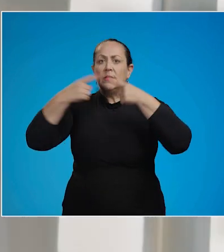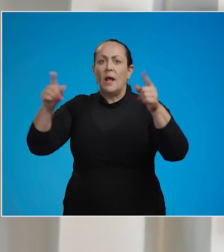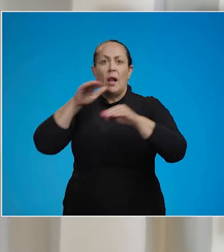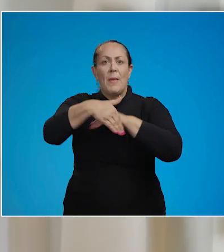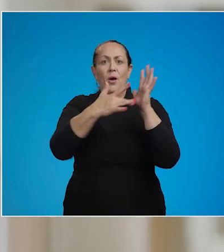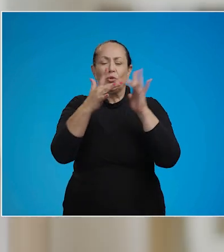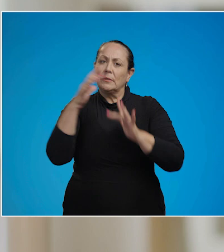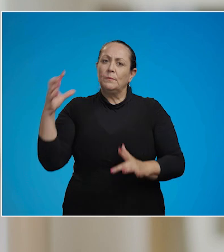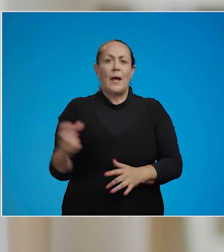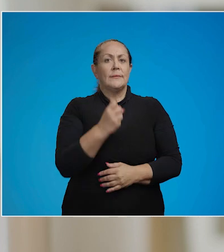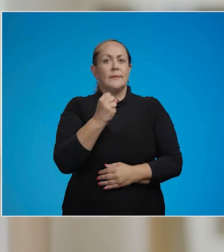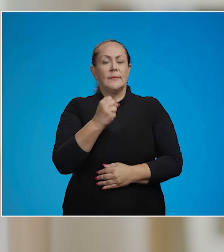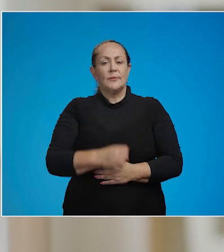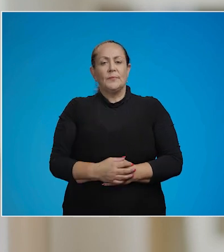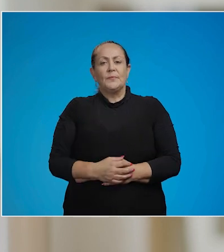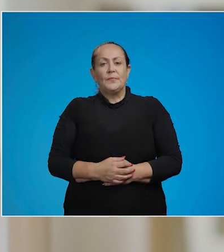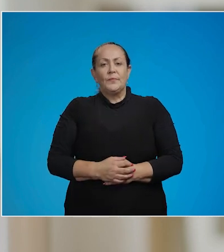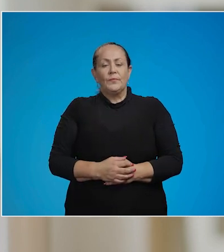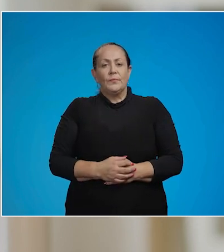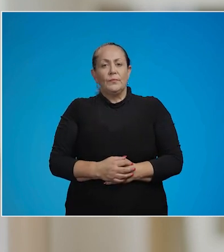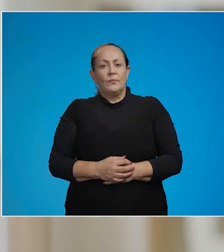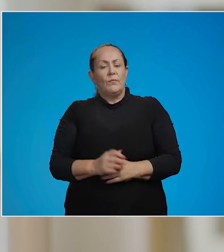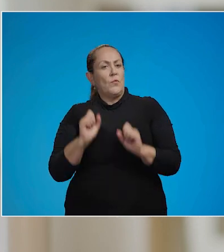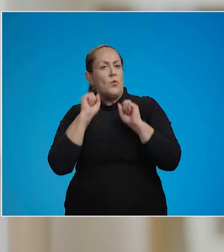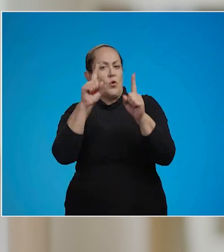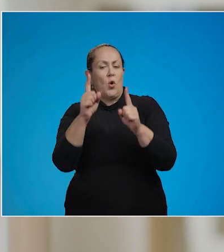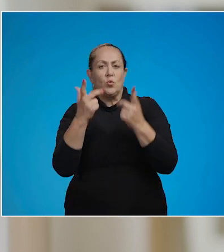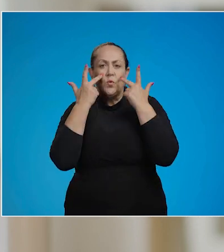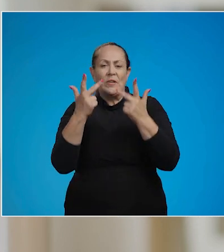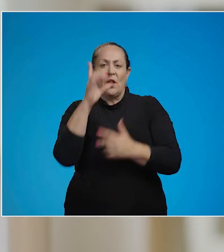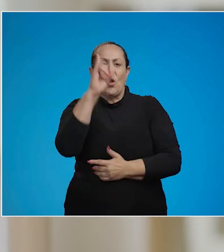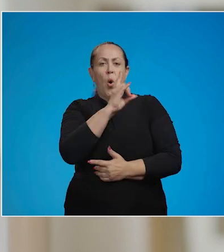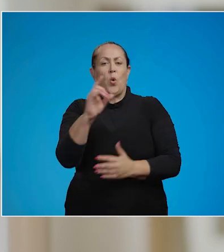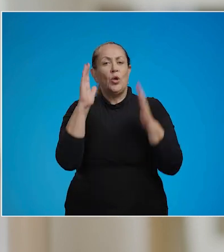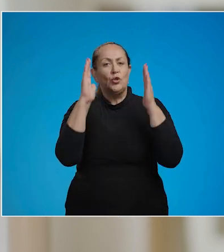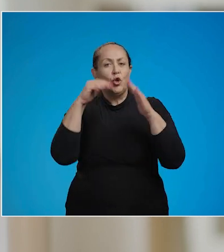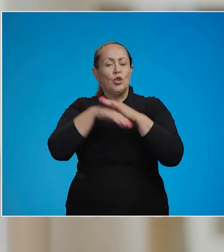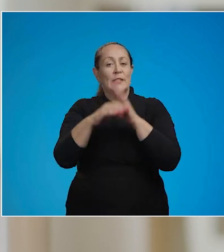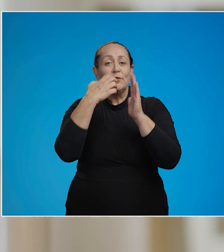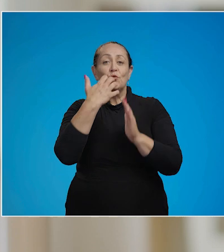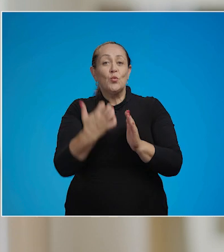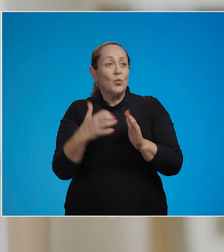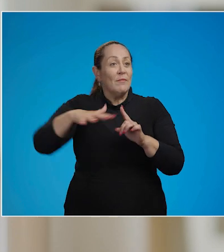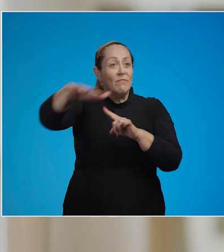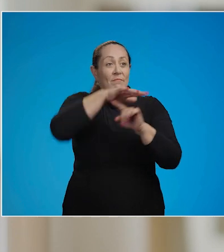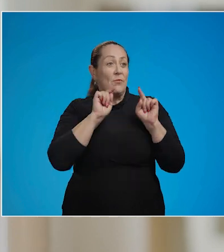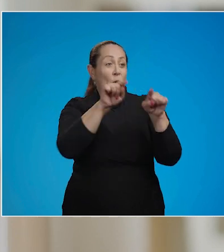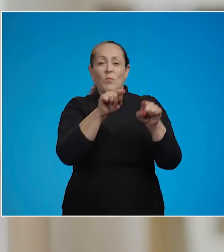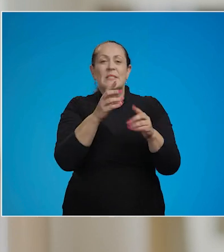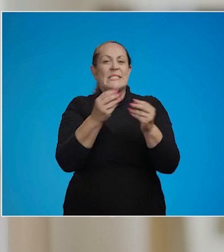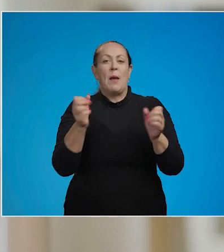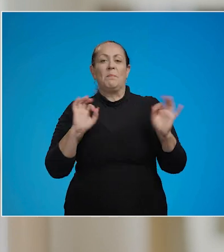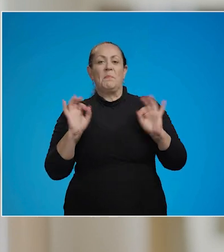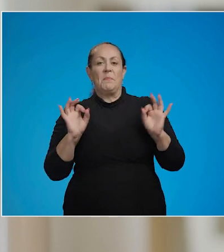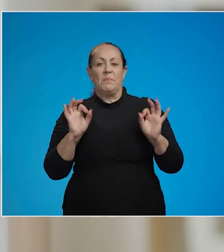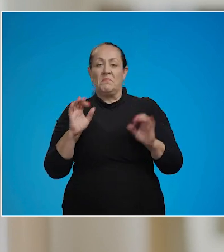known. While some may visit the Church of the Holy Sepulchre in Jerusalem, others will not.